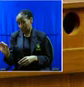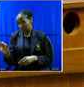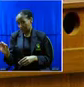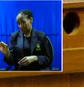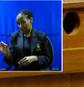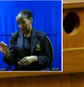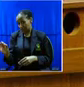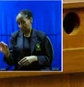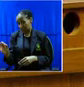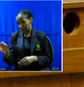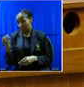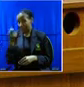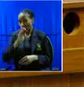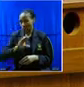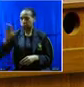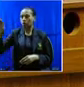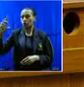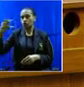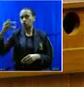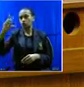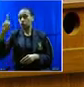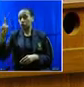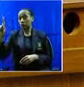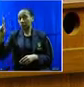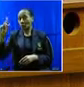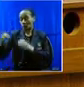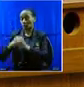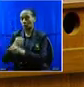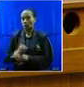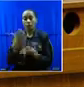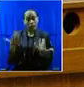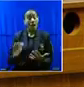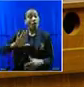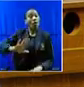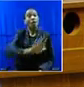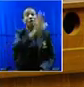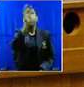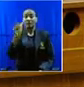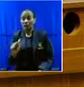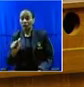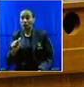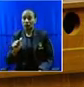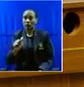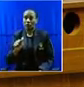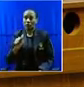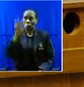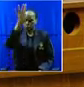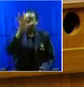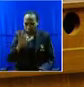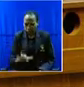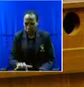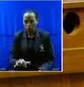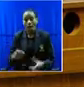2 percentage points to our annual GDP. The rest of Africa currently imports 2.9